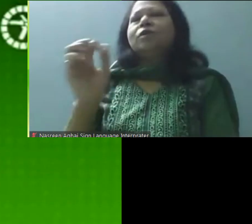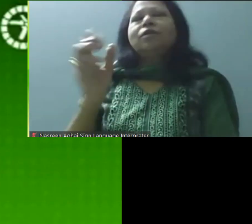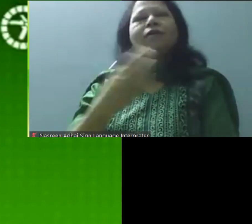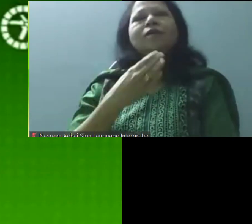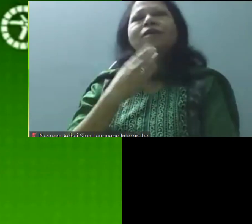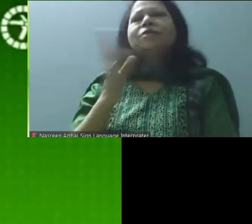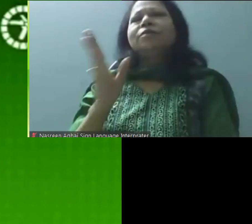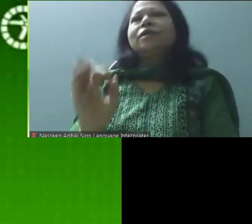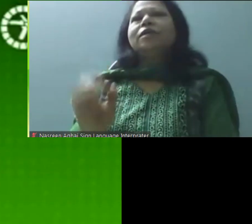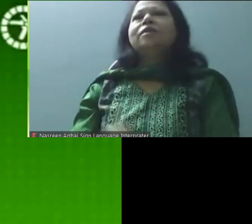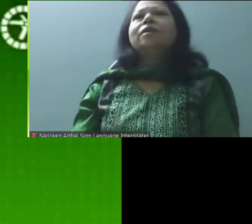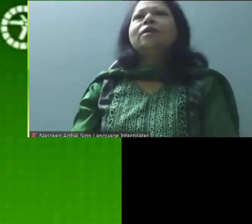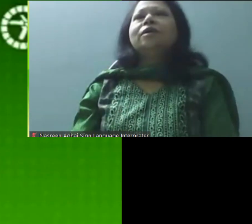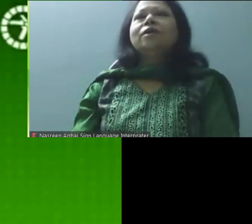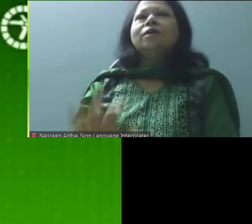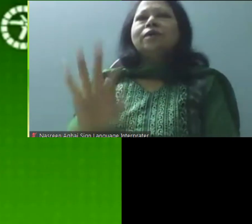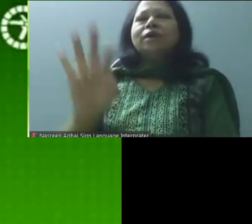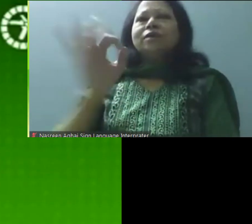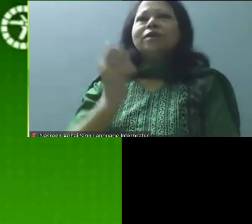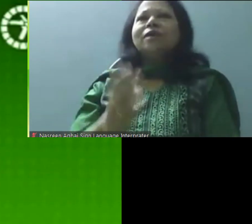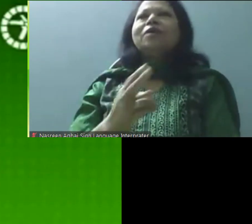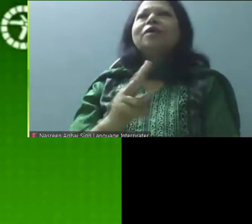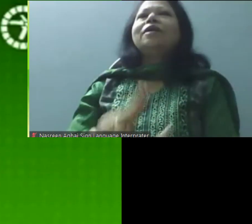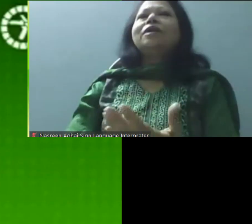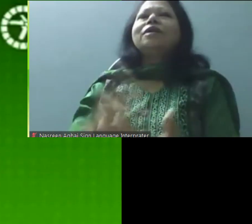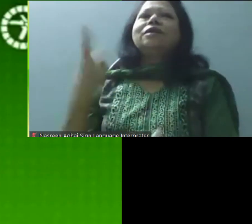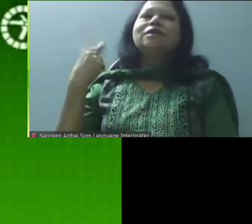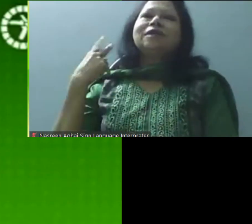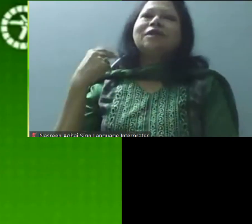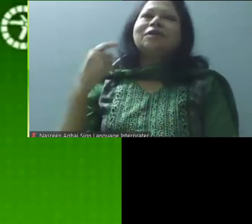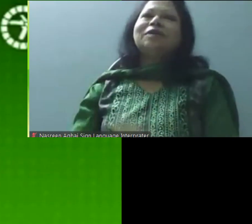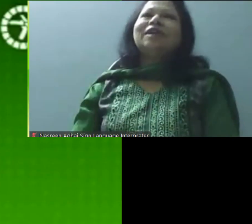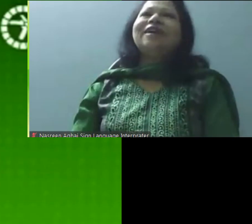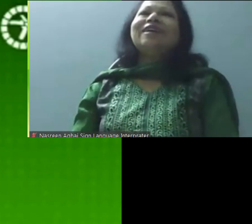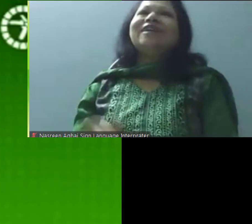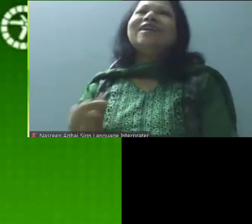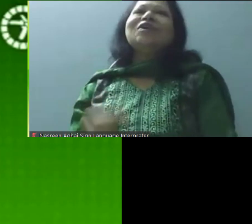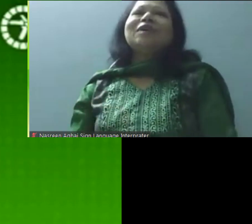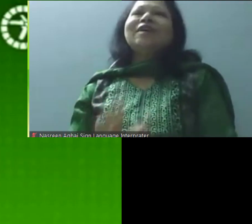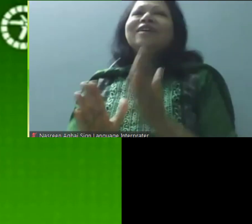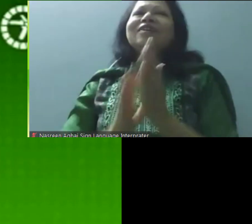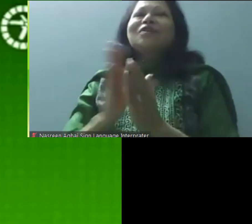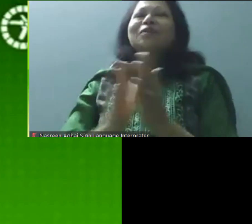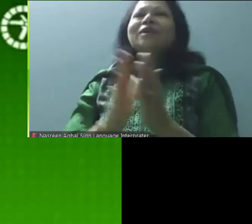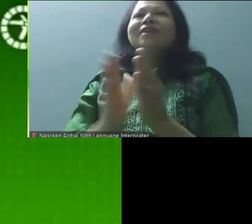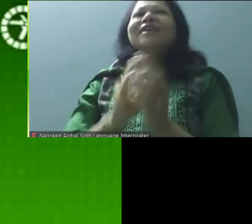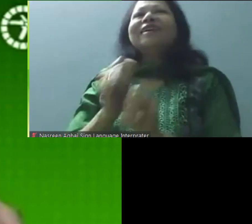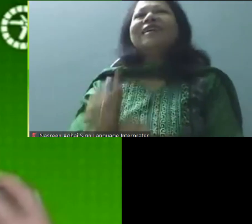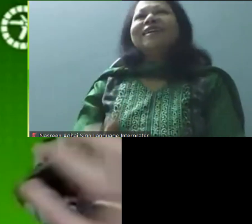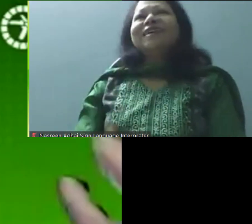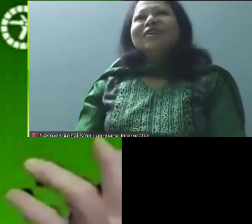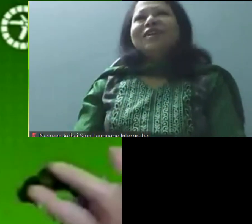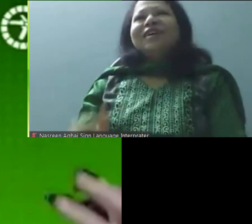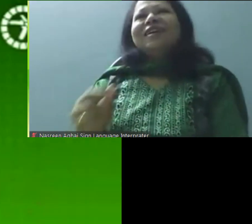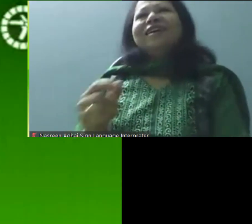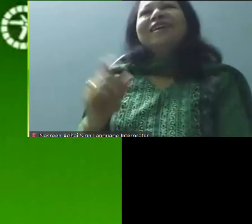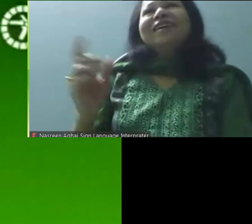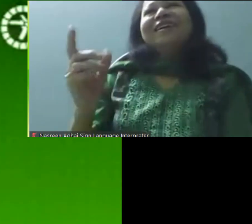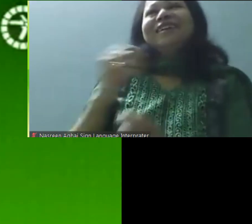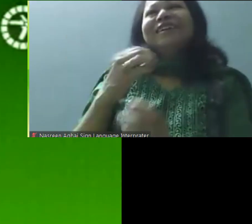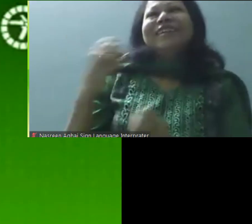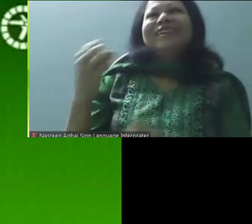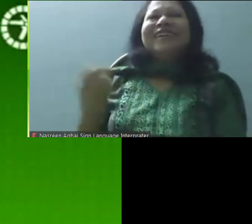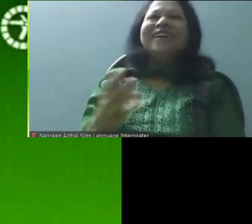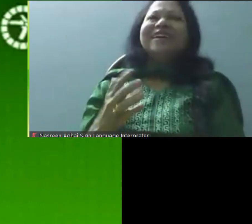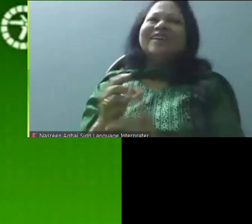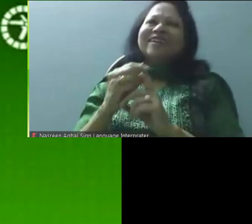that. Thank you. Special thank you to Nasreen Agai for doing signing. It's incredibly tiring, particularly when hearing is not